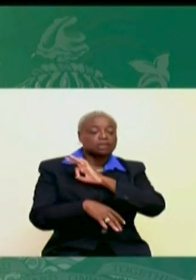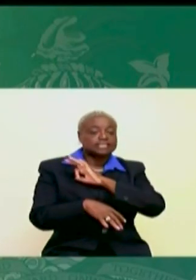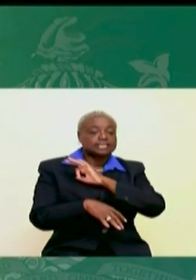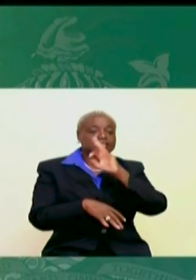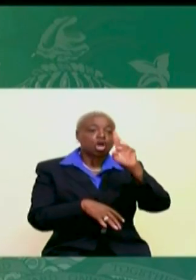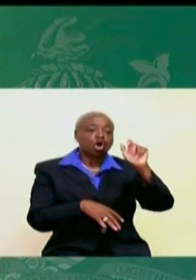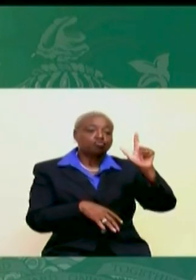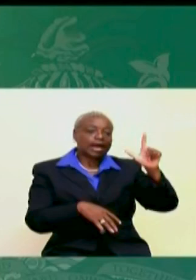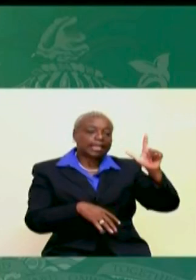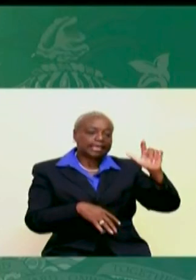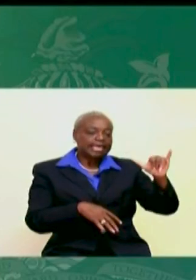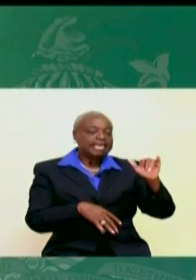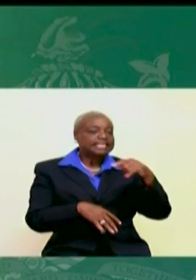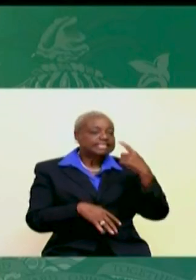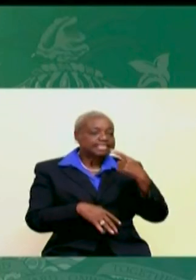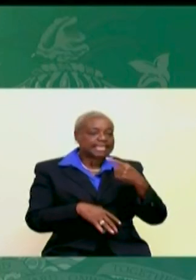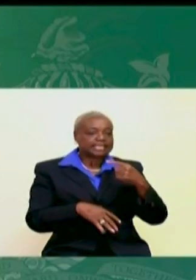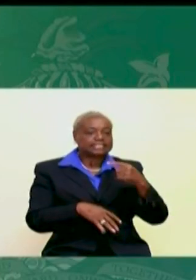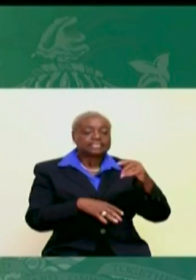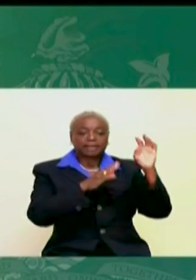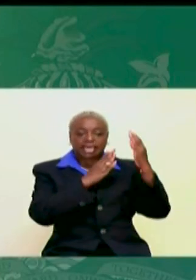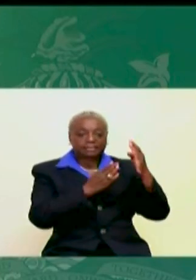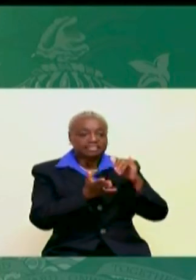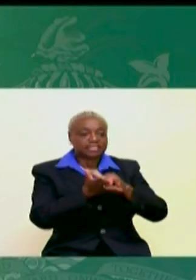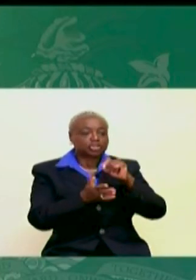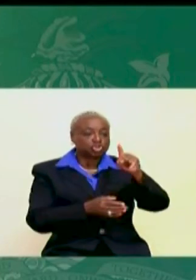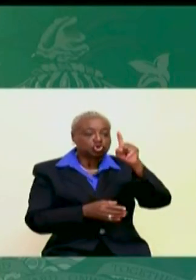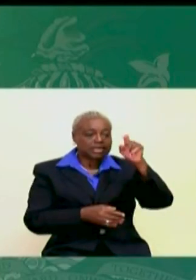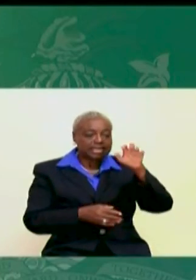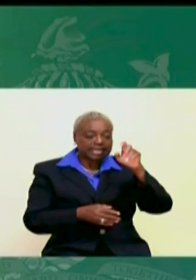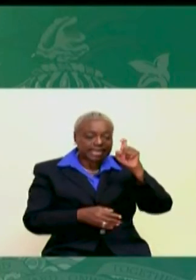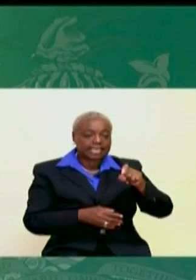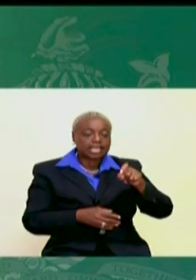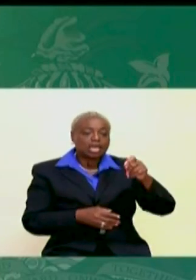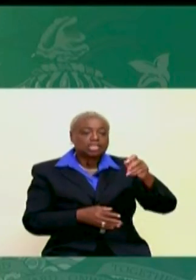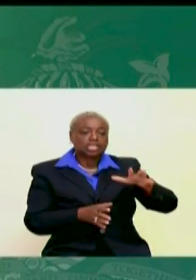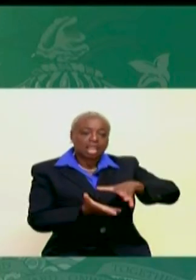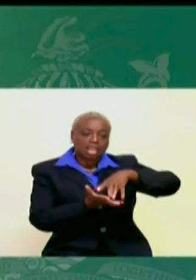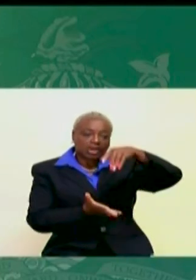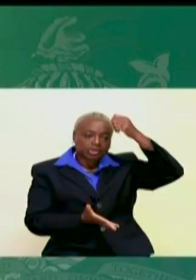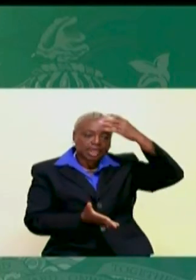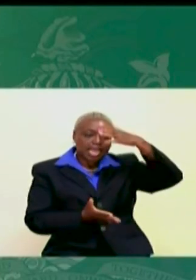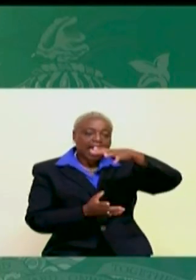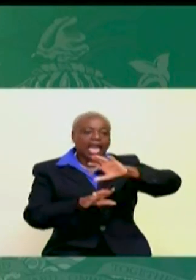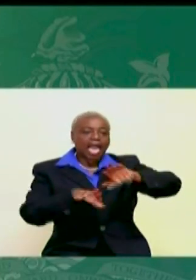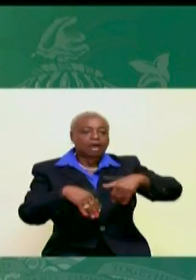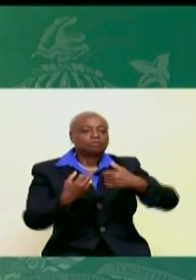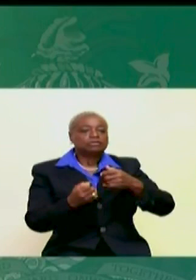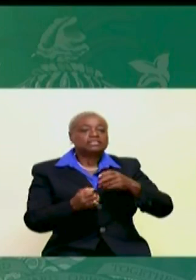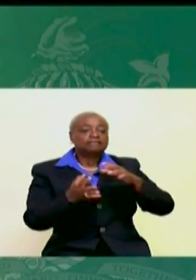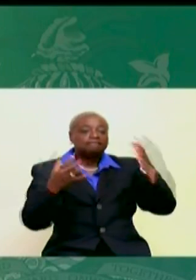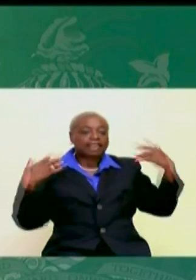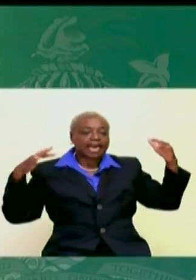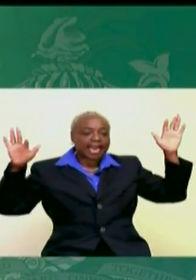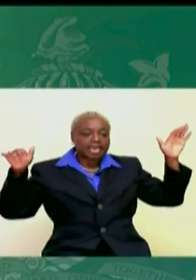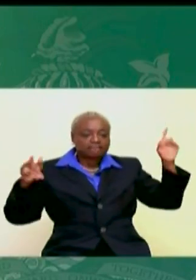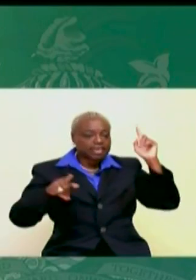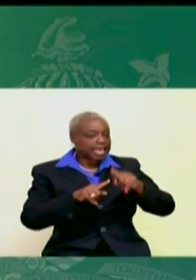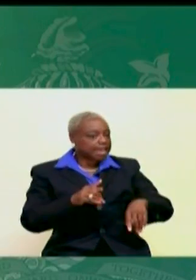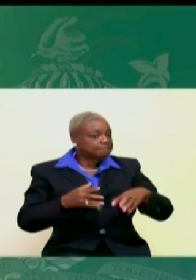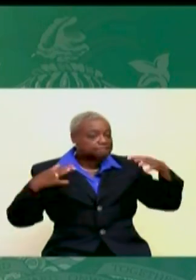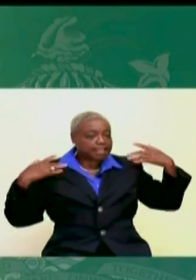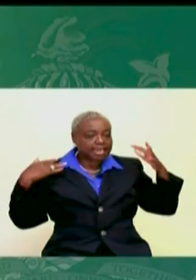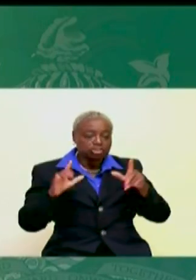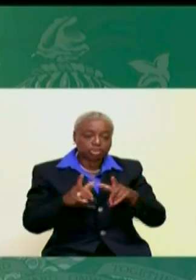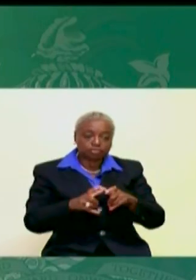people then that you've got to learn how to fly. He said, if you can't fly, you got to learn how to run. said, if you can't run,